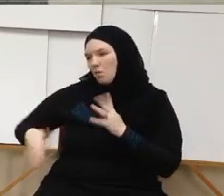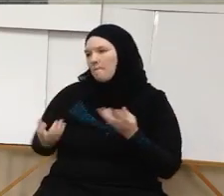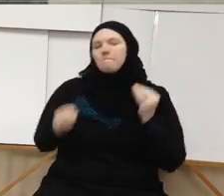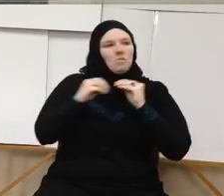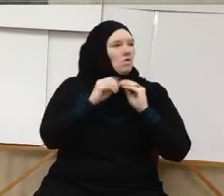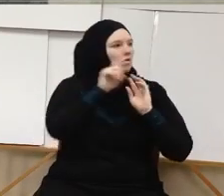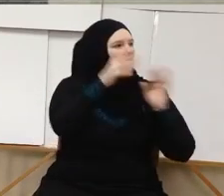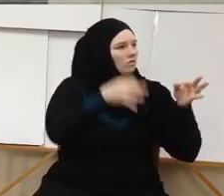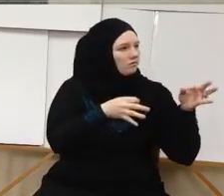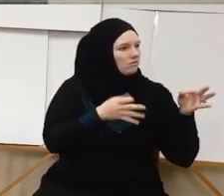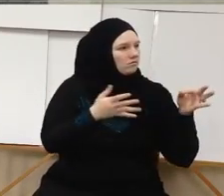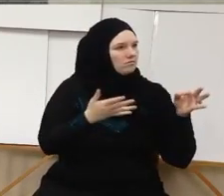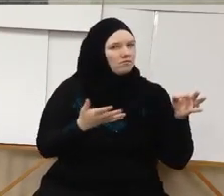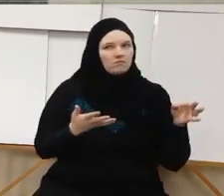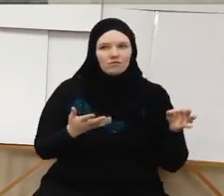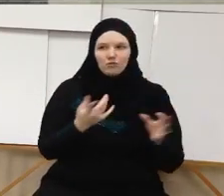What is this?